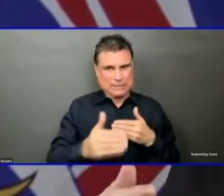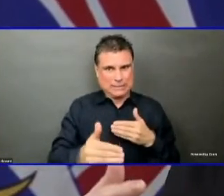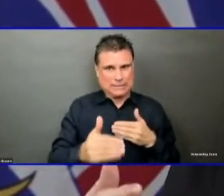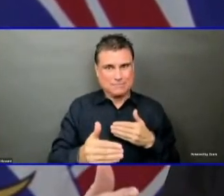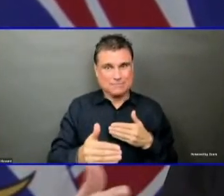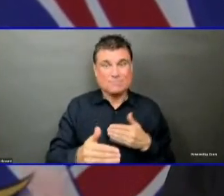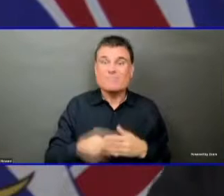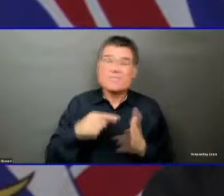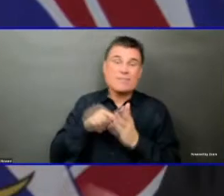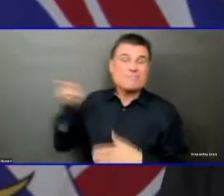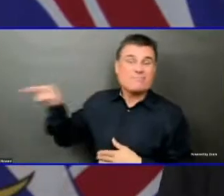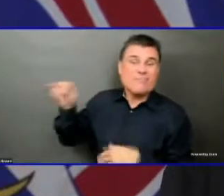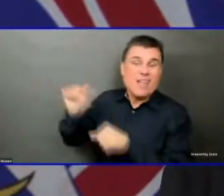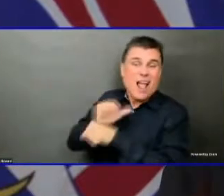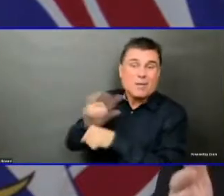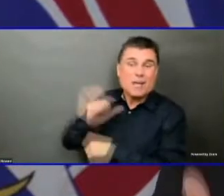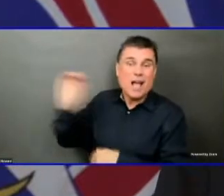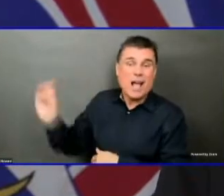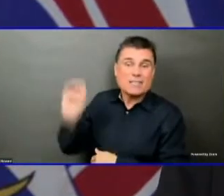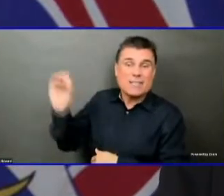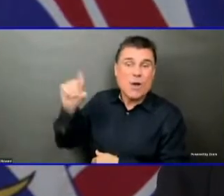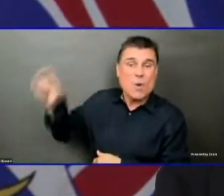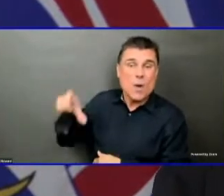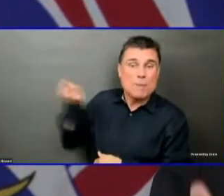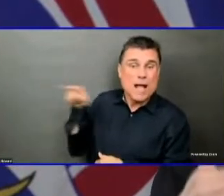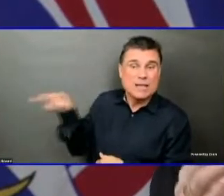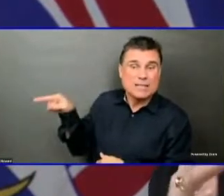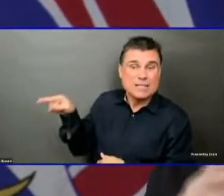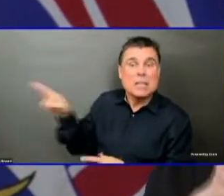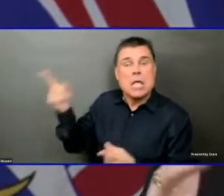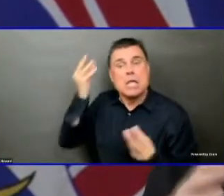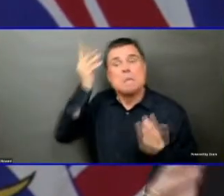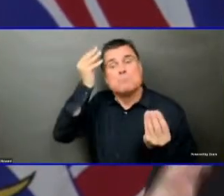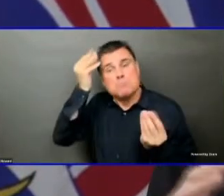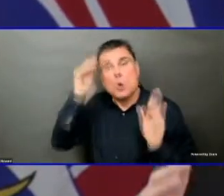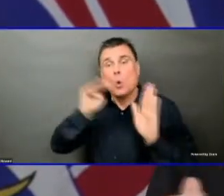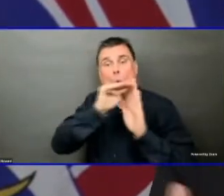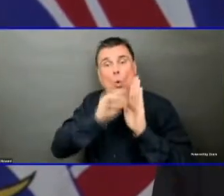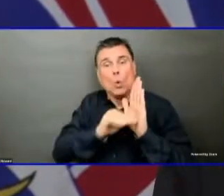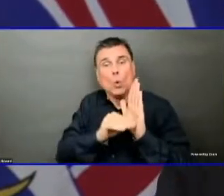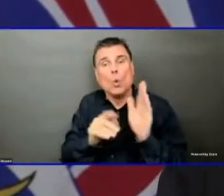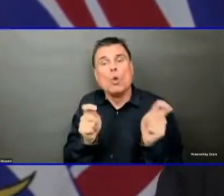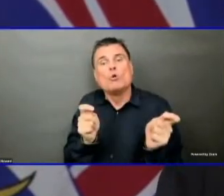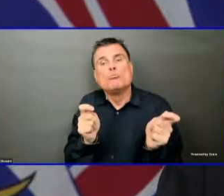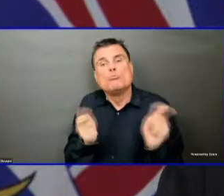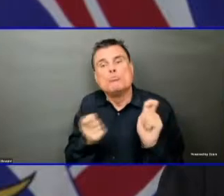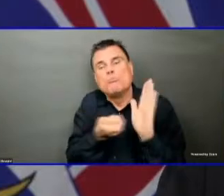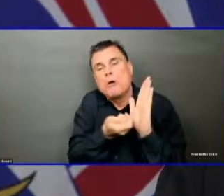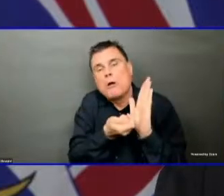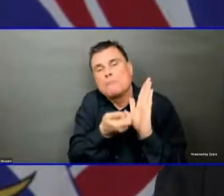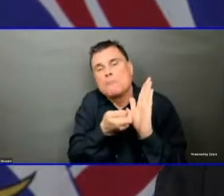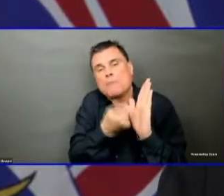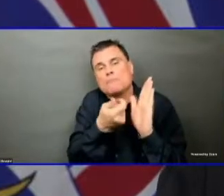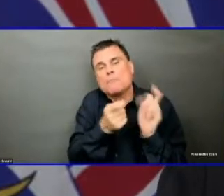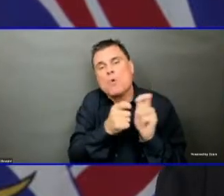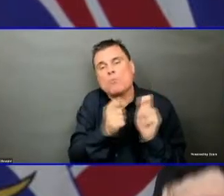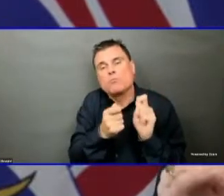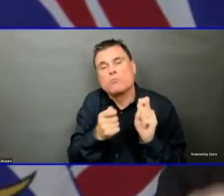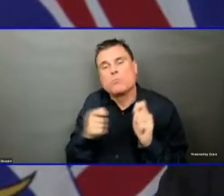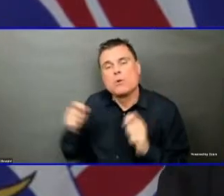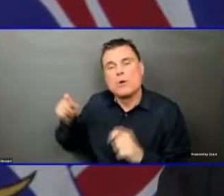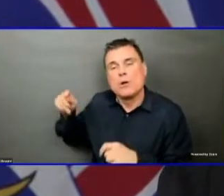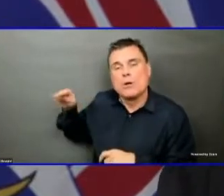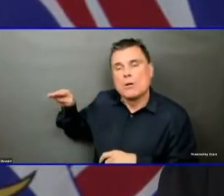some of the restrictions to take them to a place where we are now. So we need to put that in context too. I want us